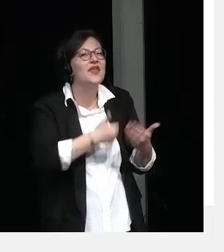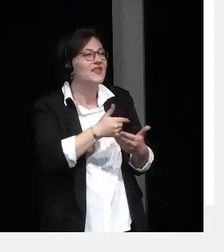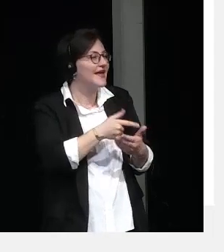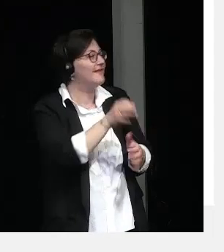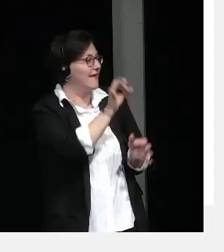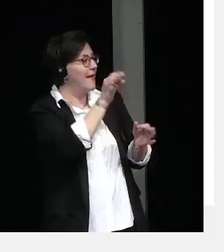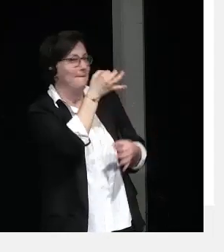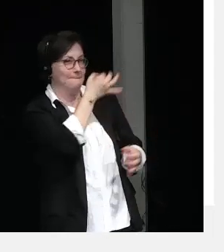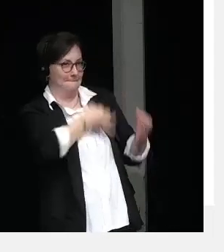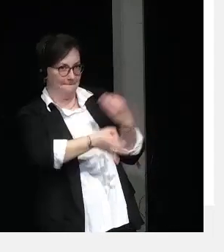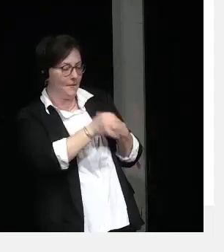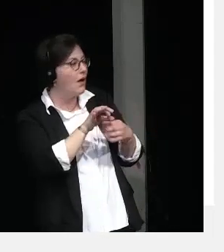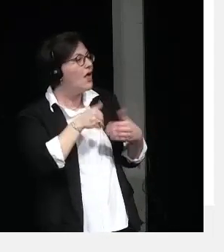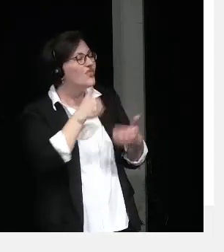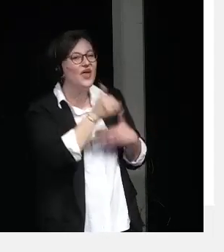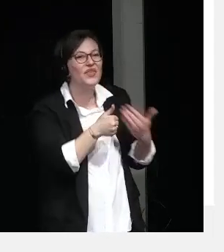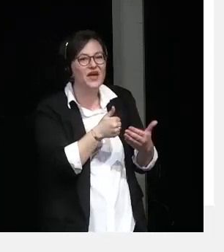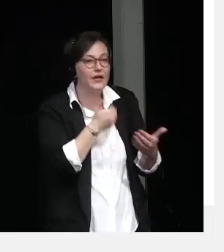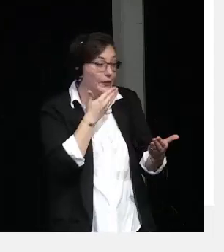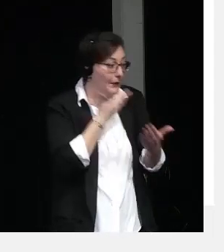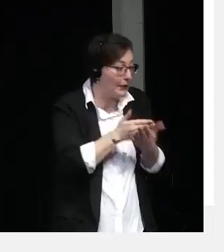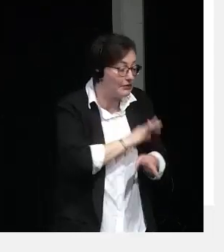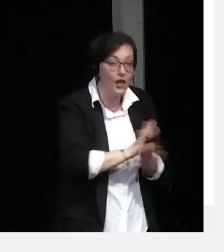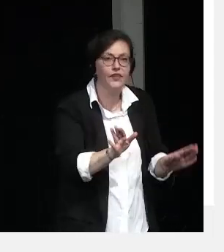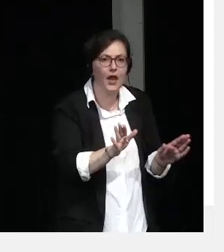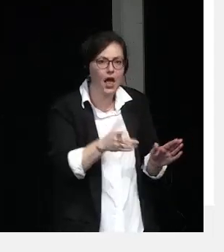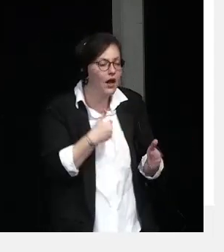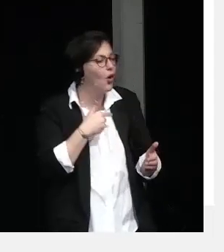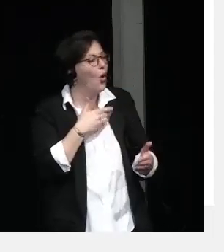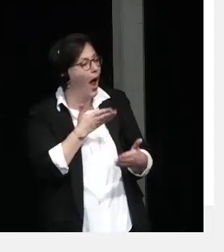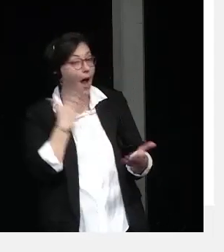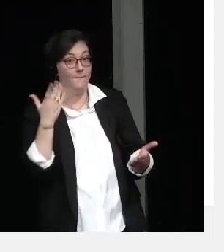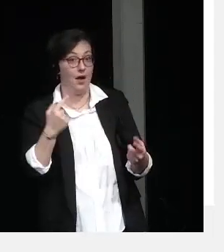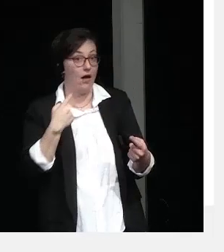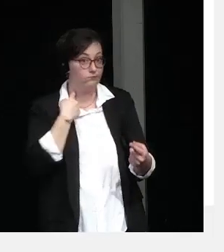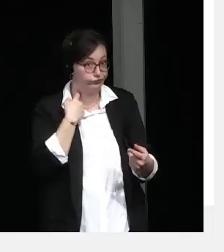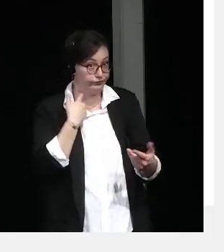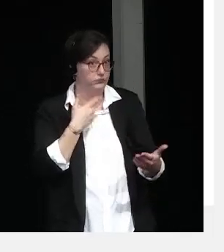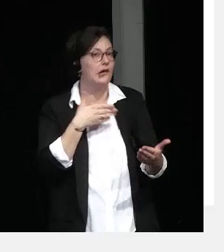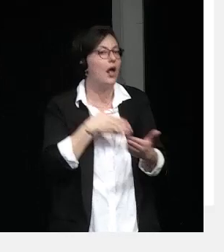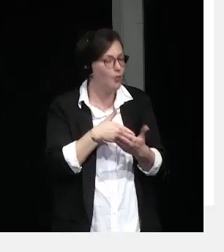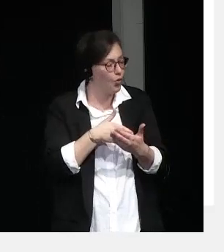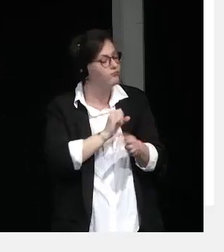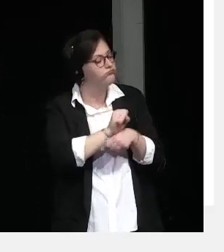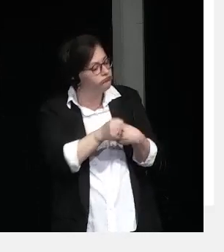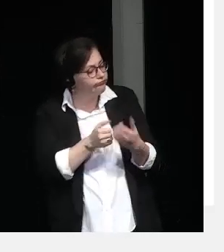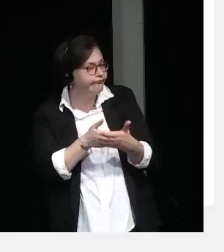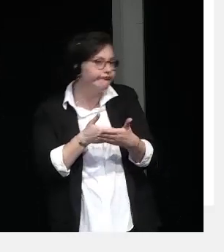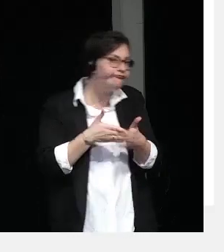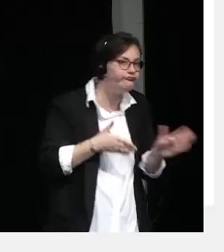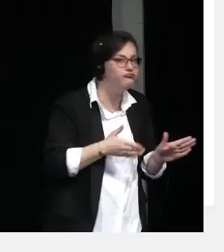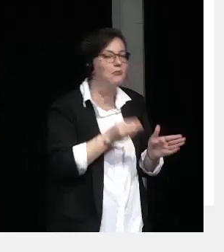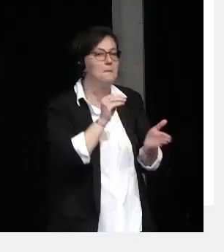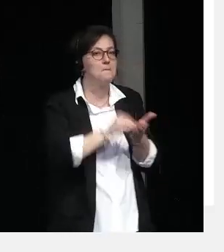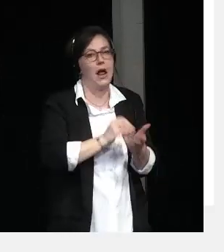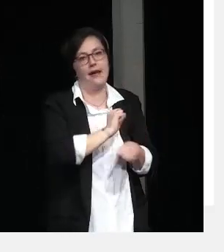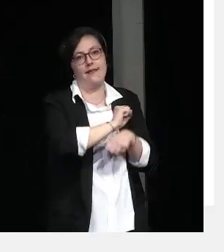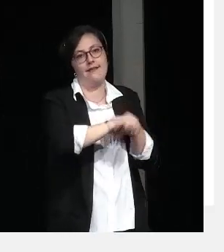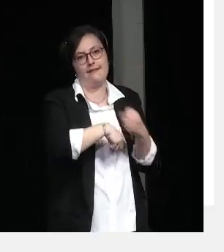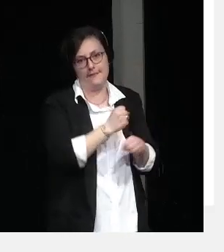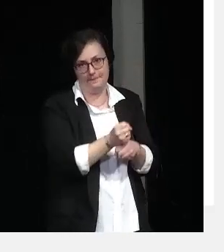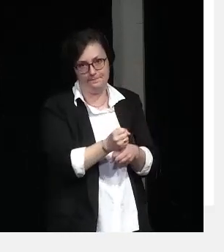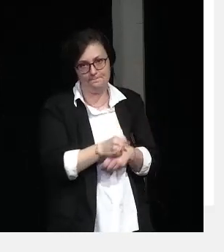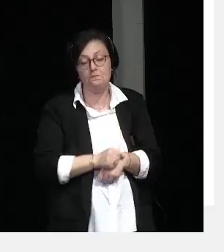better, hopefully, every time. Absolutely, absolutely. In an educational institution environment, in a